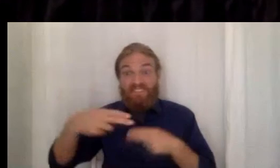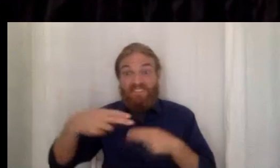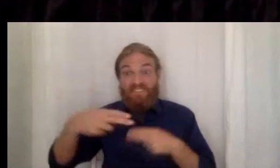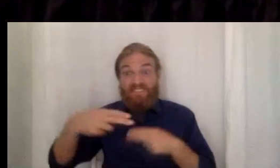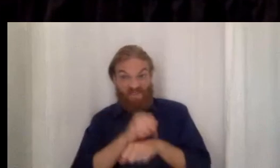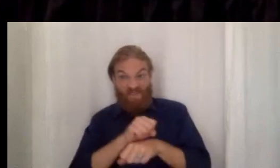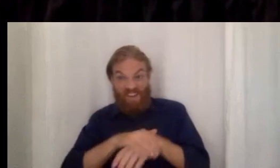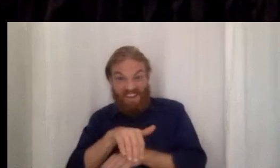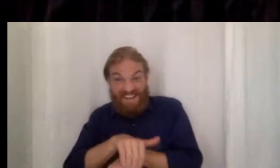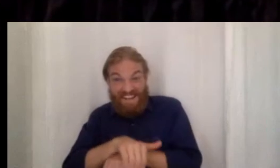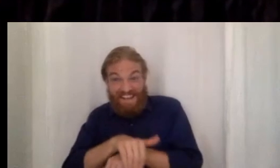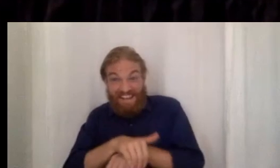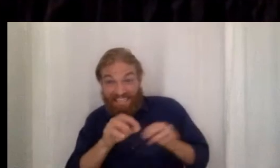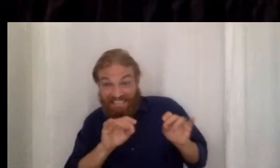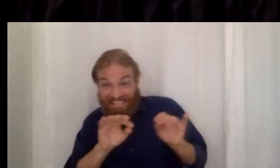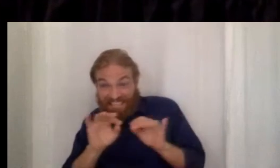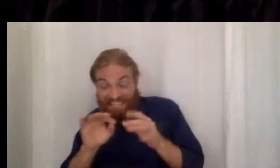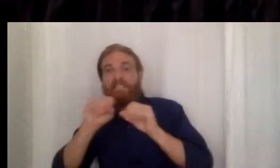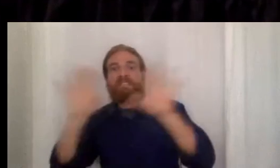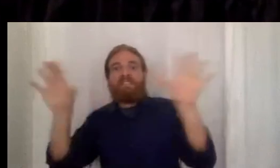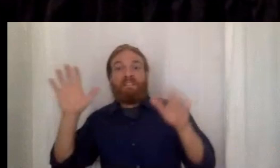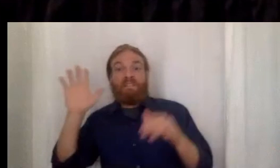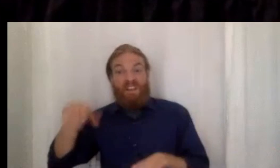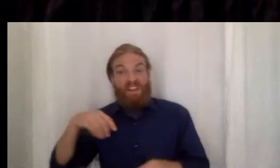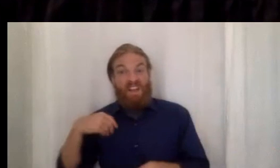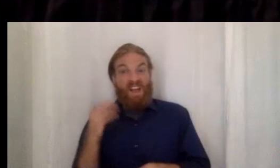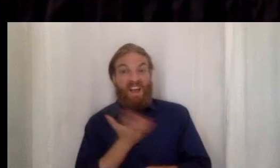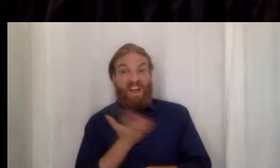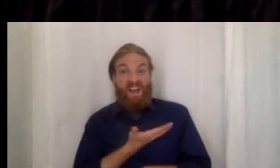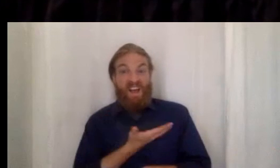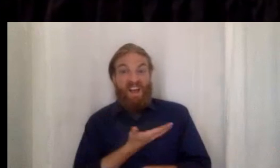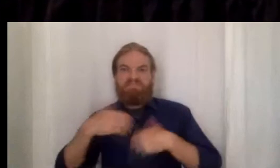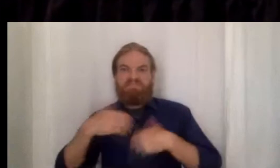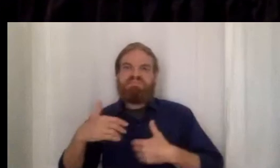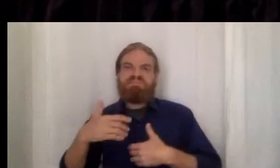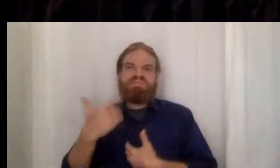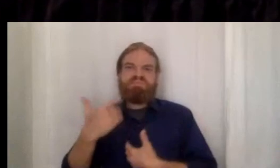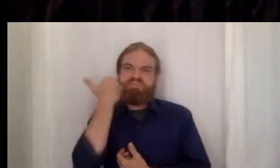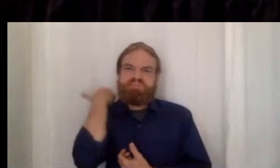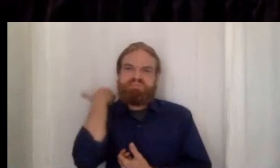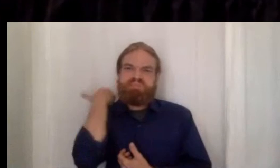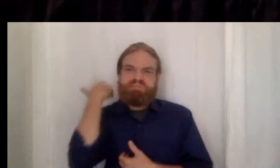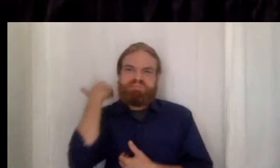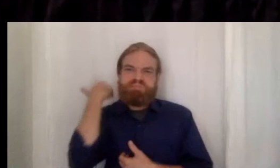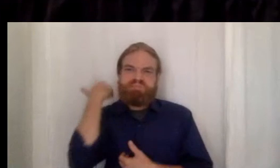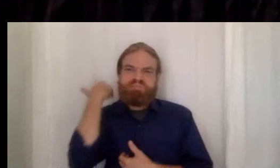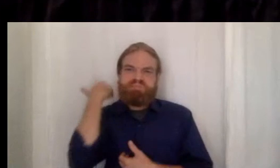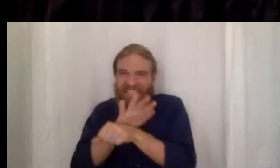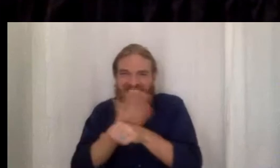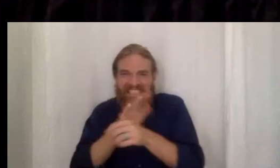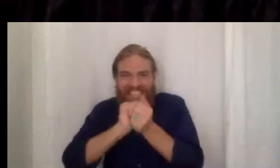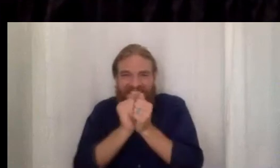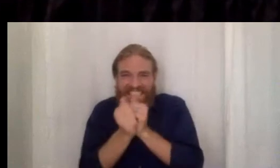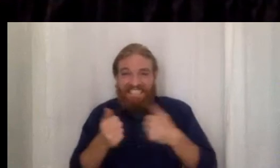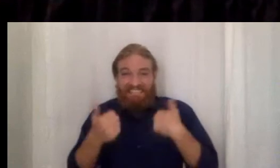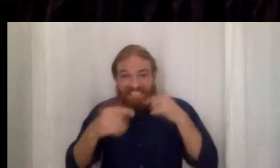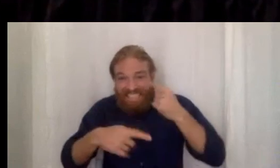other COVID responsibilities and how seriously we take it. But I want you to know,